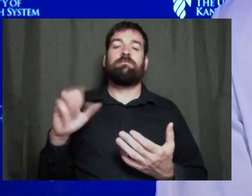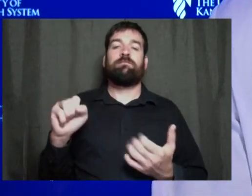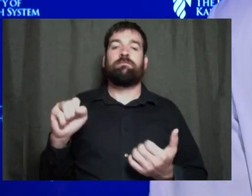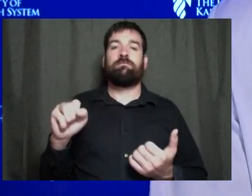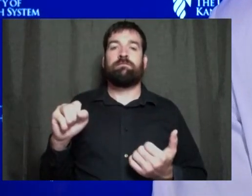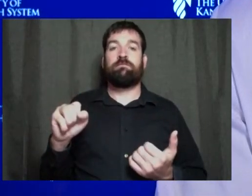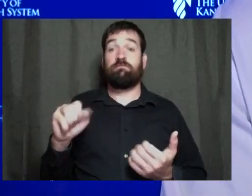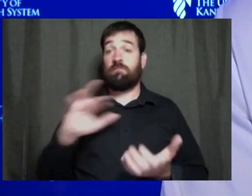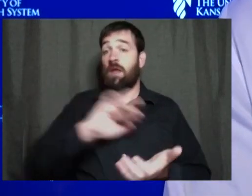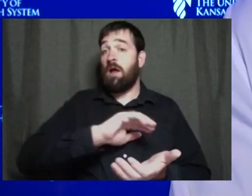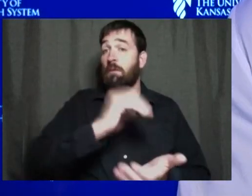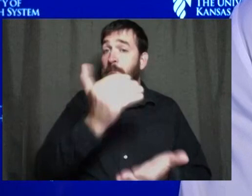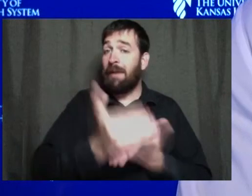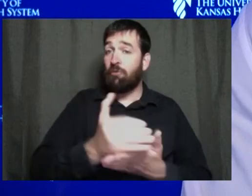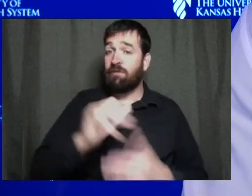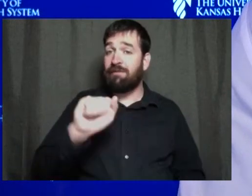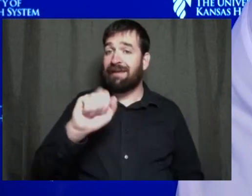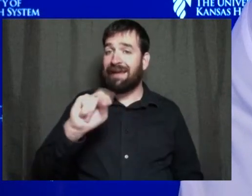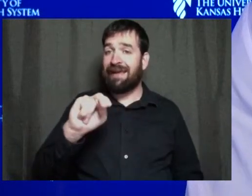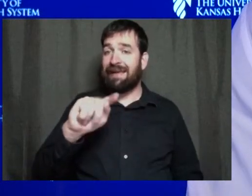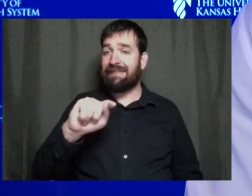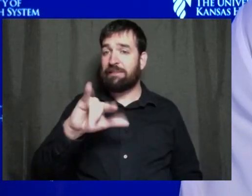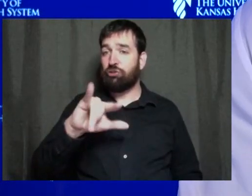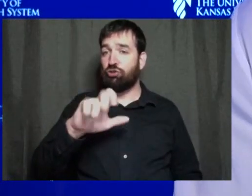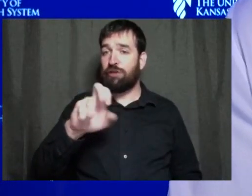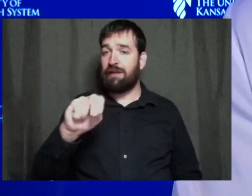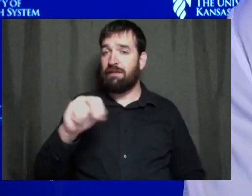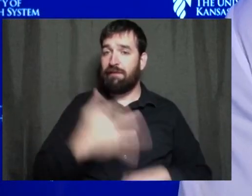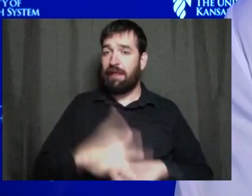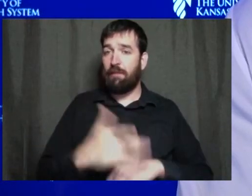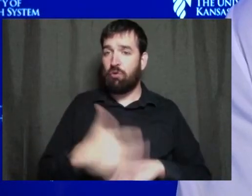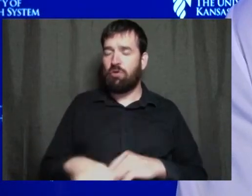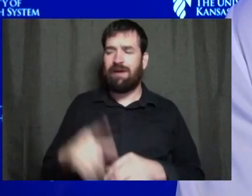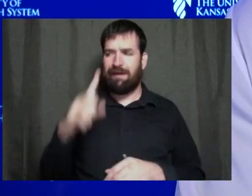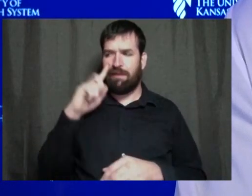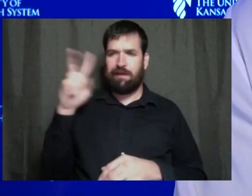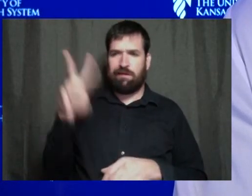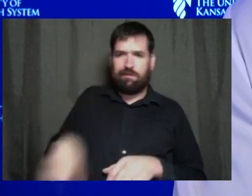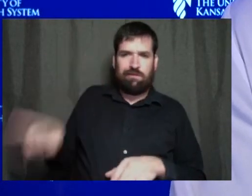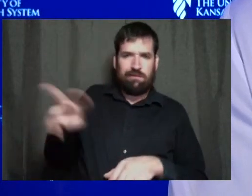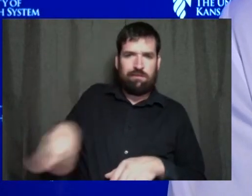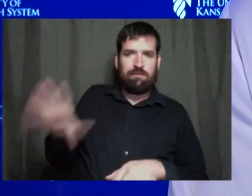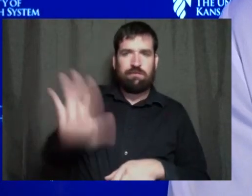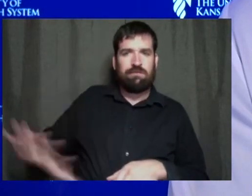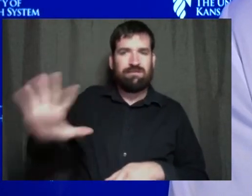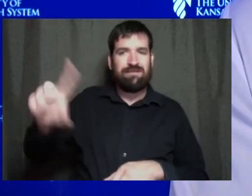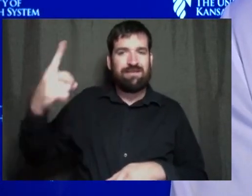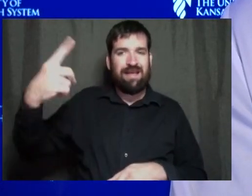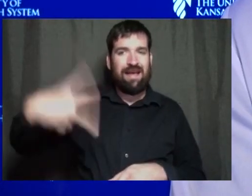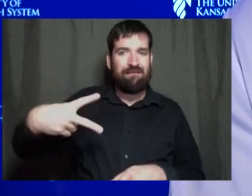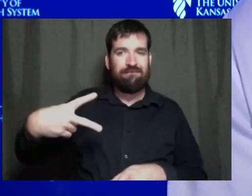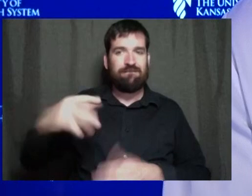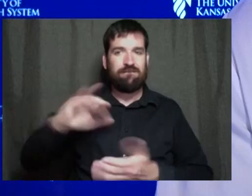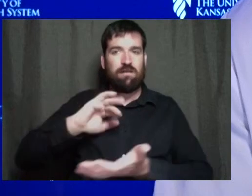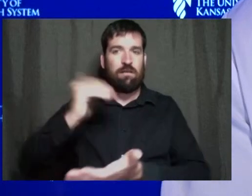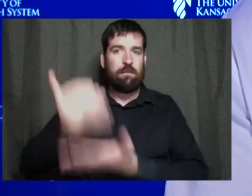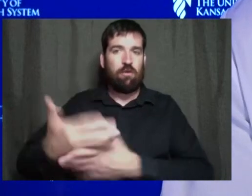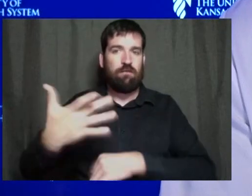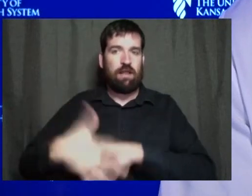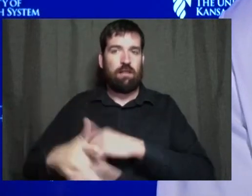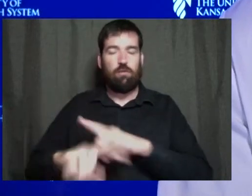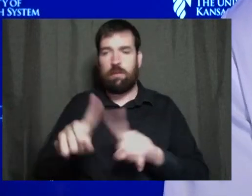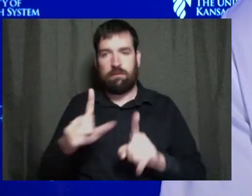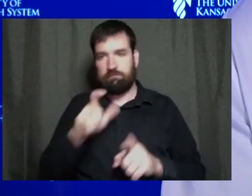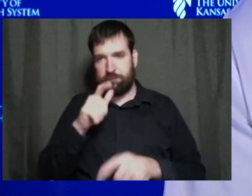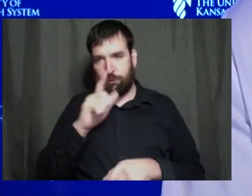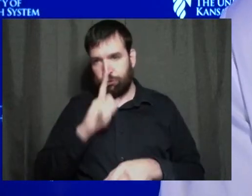amount of antigen available? I think at one point they were looking at half of the amount, but I'm not sure what will eventually